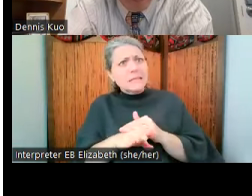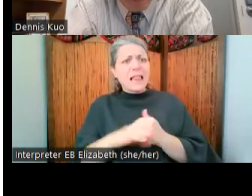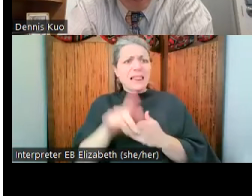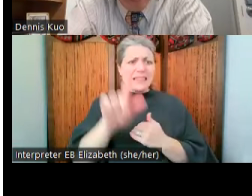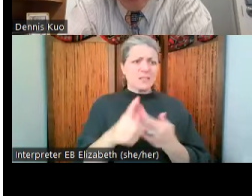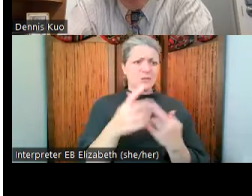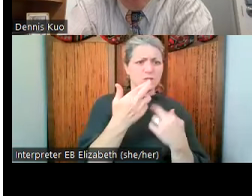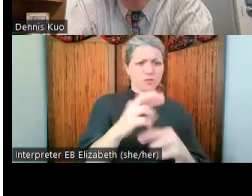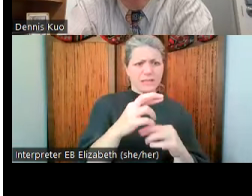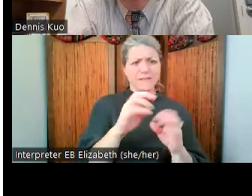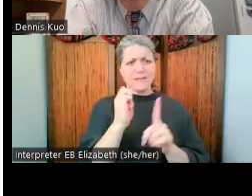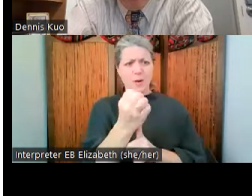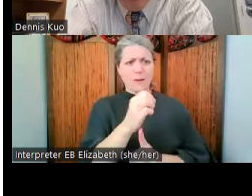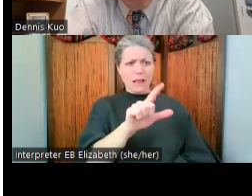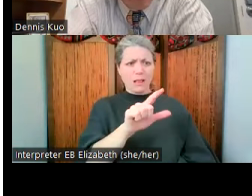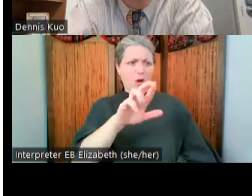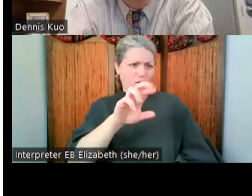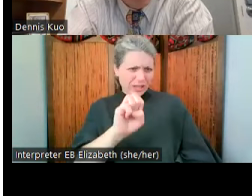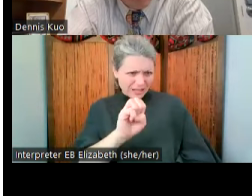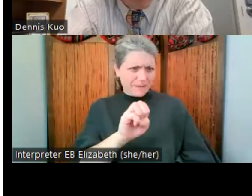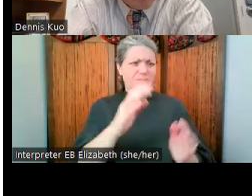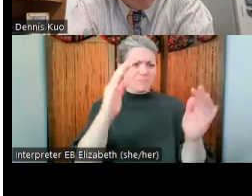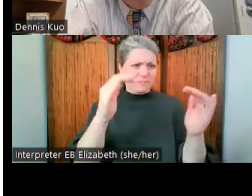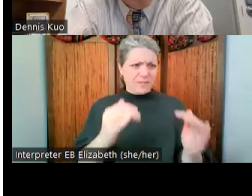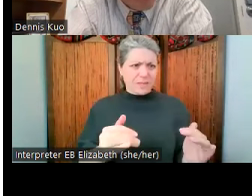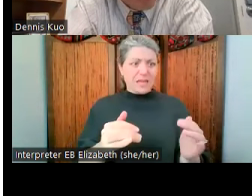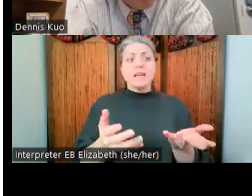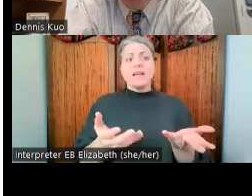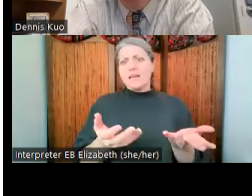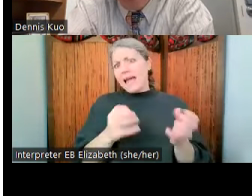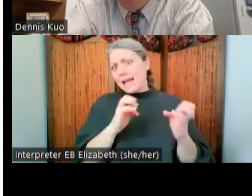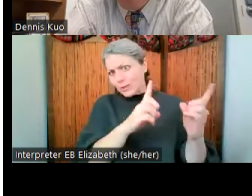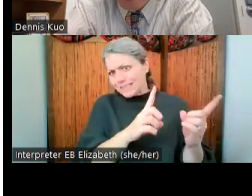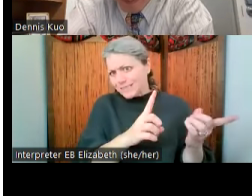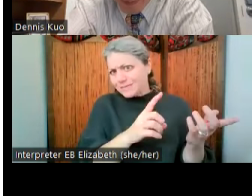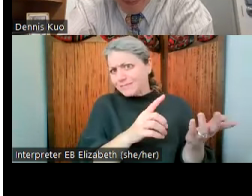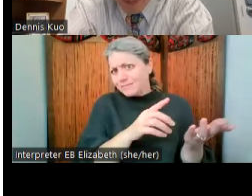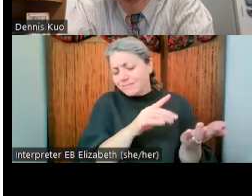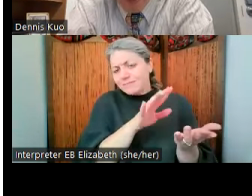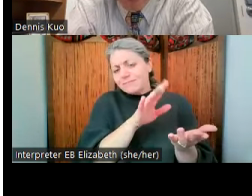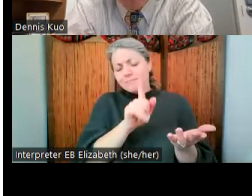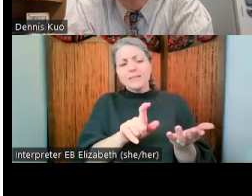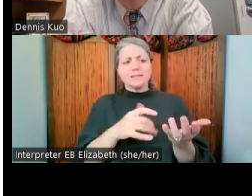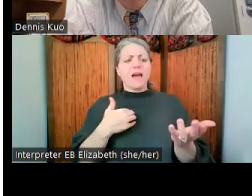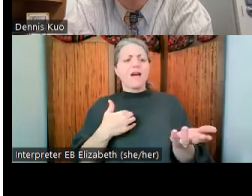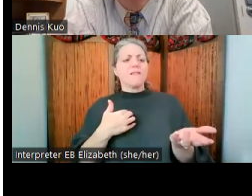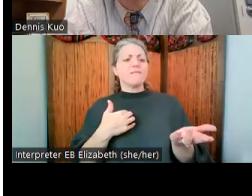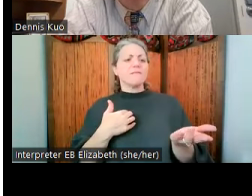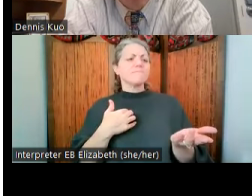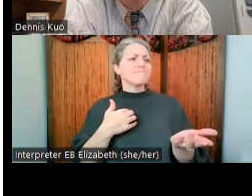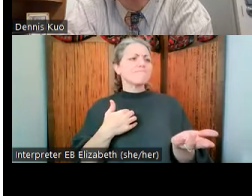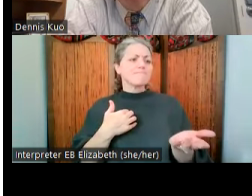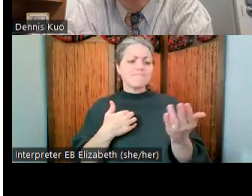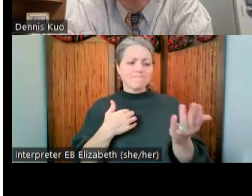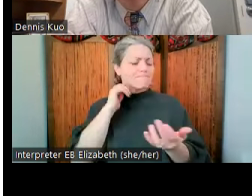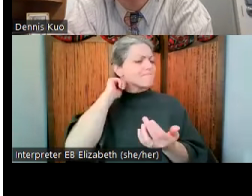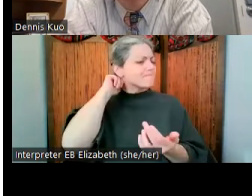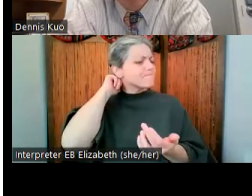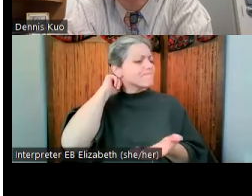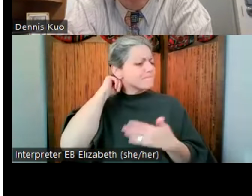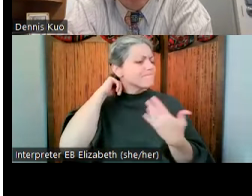environment, services in the educational setting that promotes that the child's